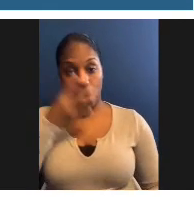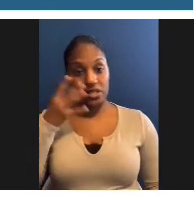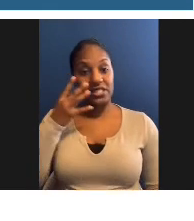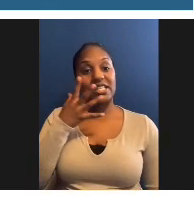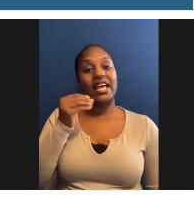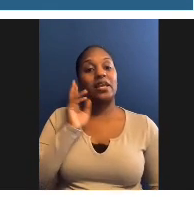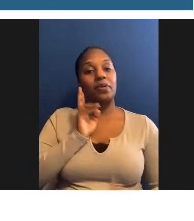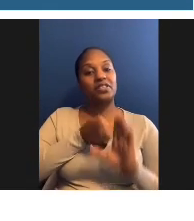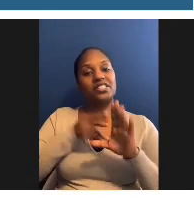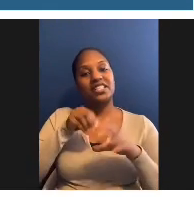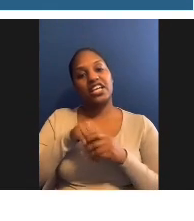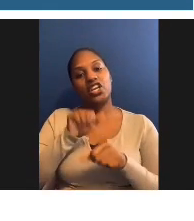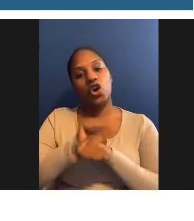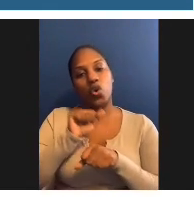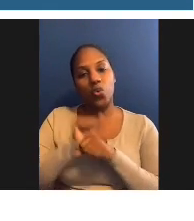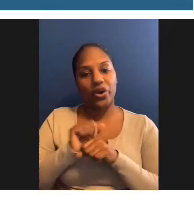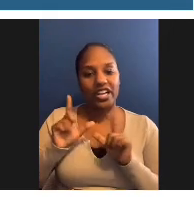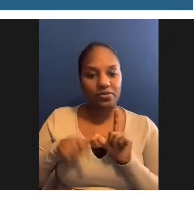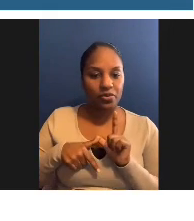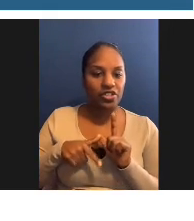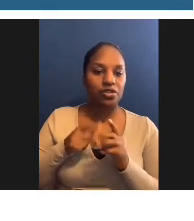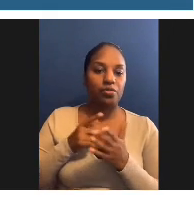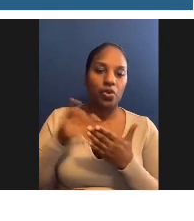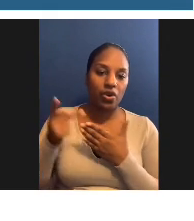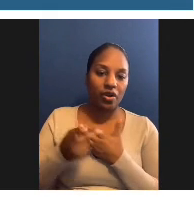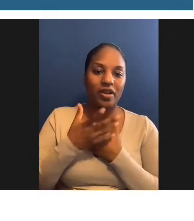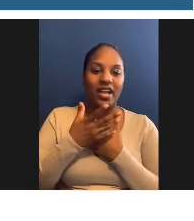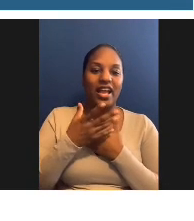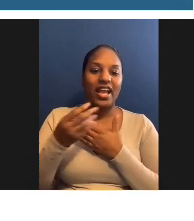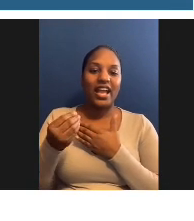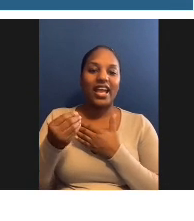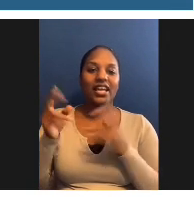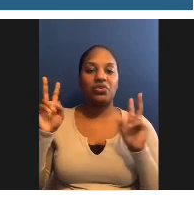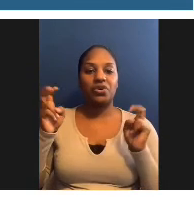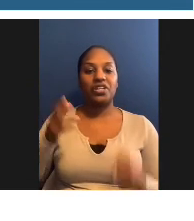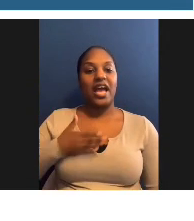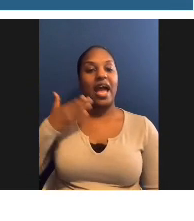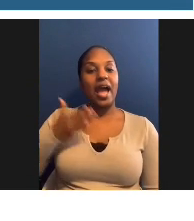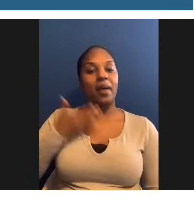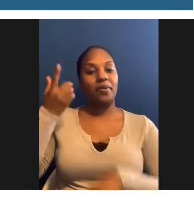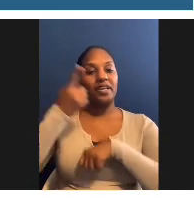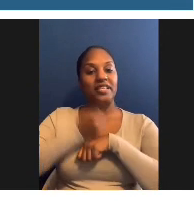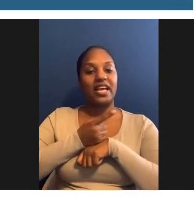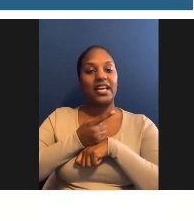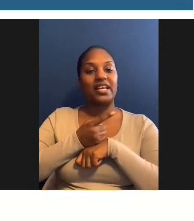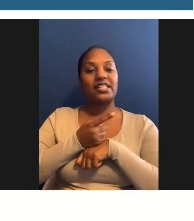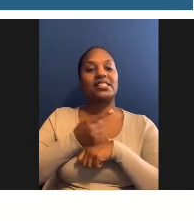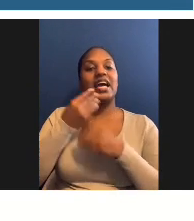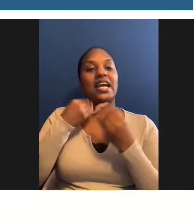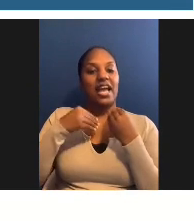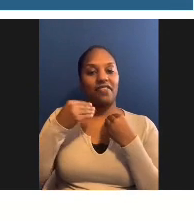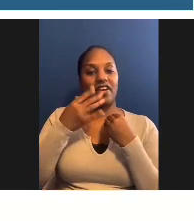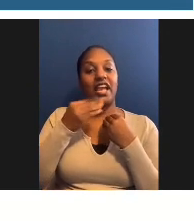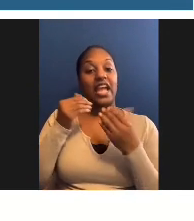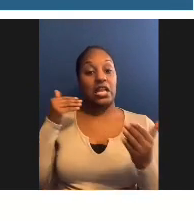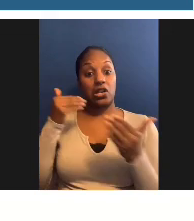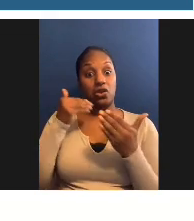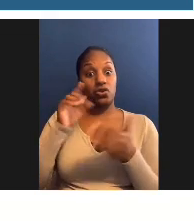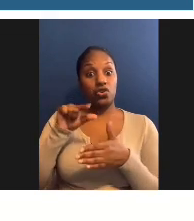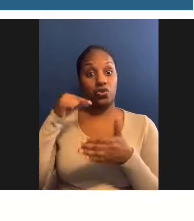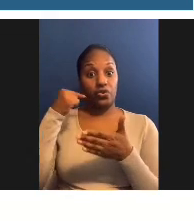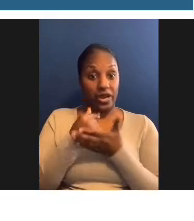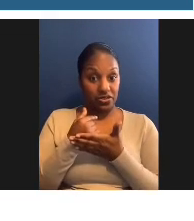participated in the work exploration program at the Happy Days Cafe. And then upon graduation, they hired